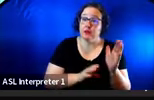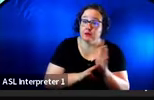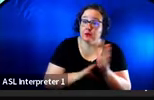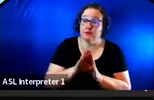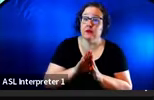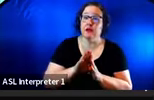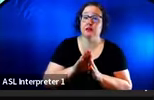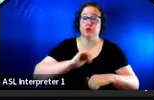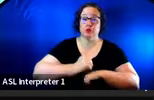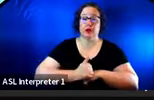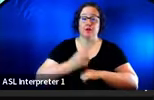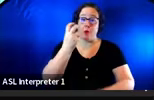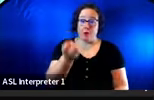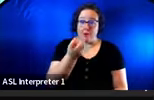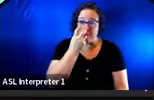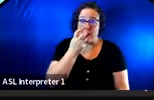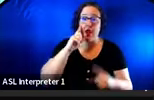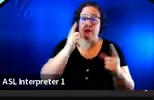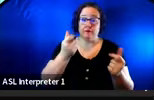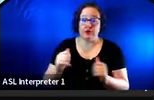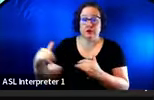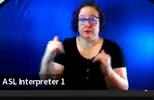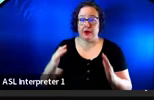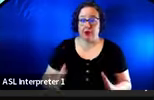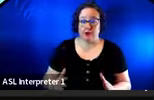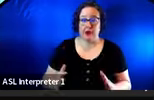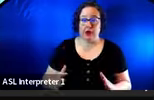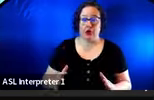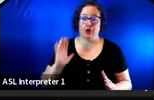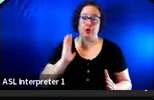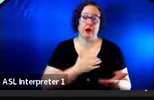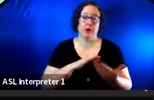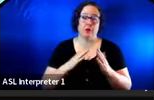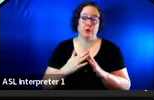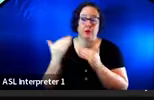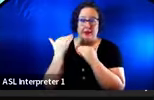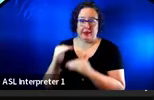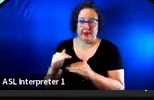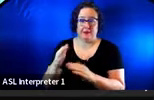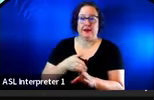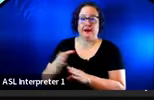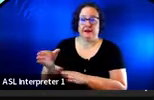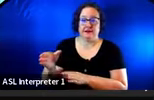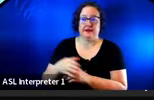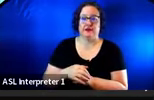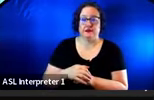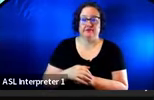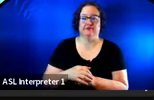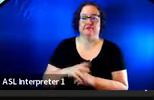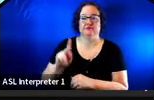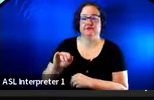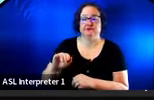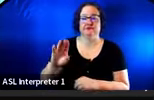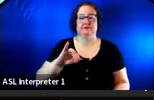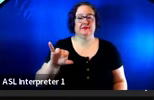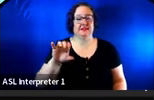created for blind, vision impaired players? Our community is very limited in this area. This is coming from Kimberly.